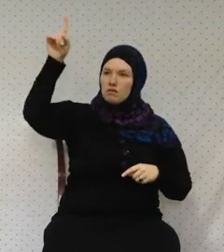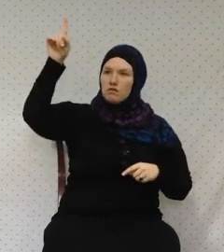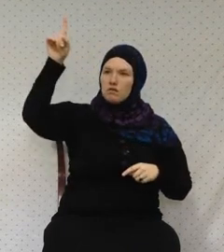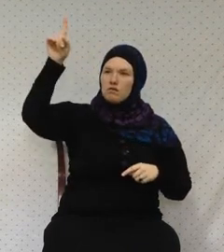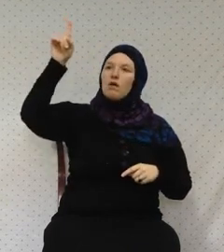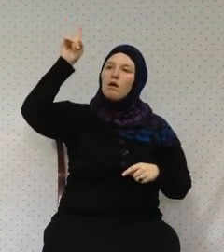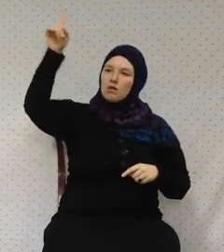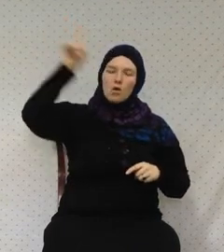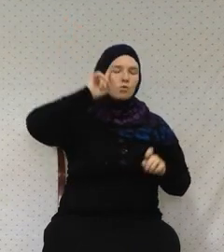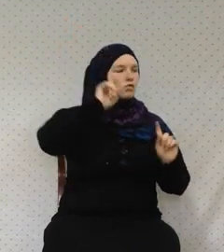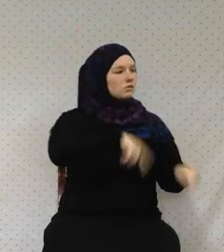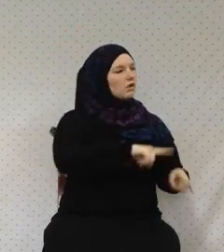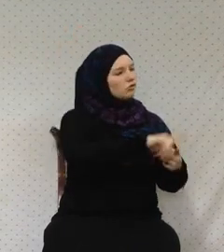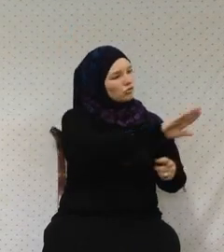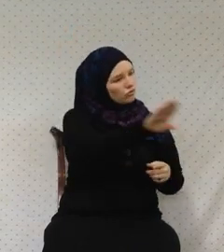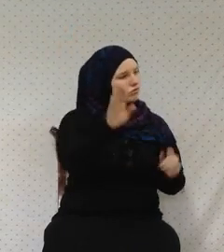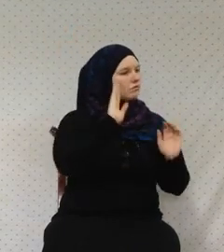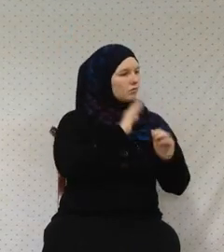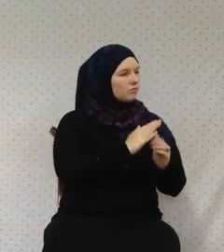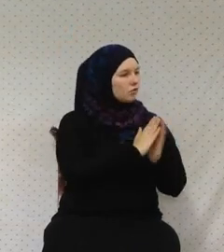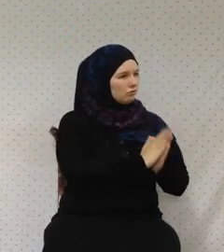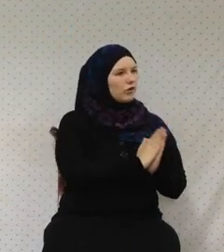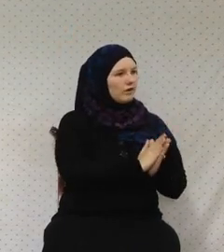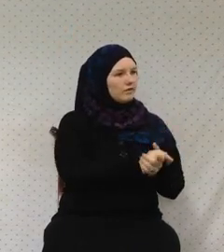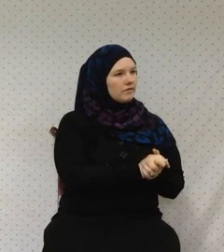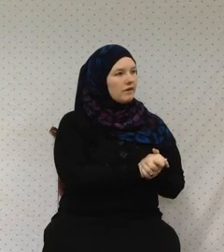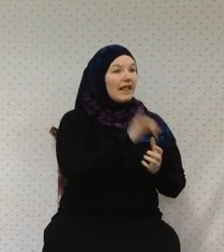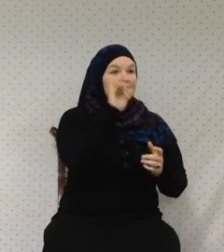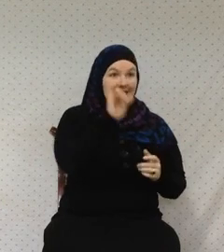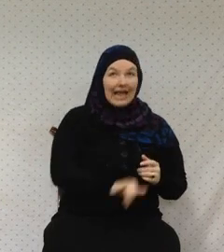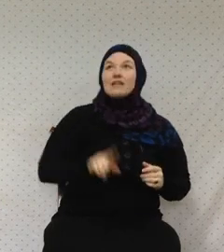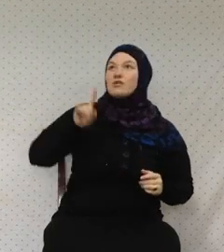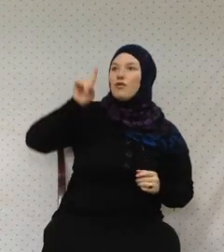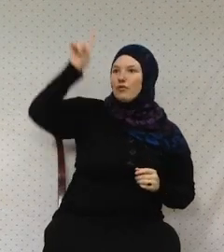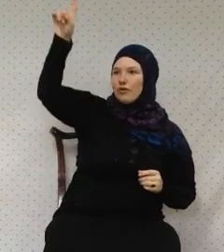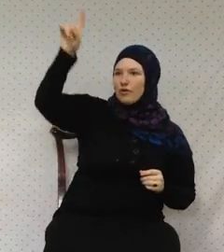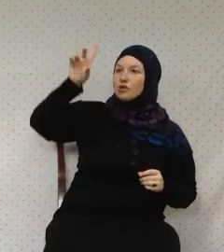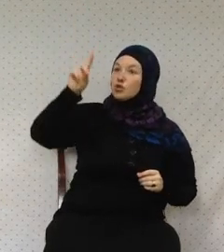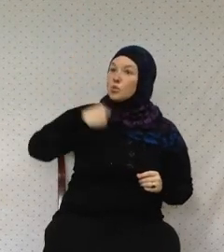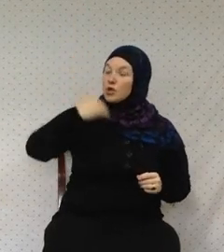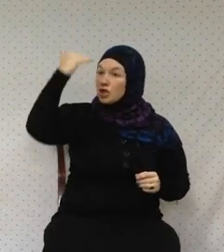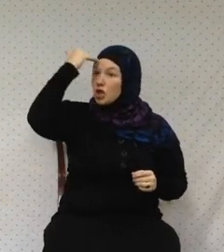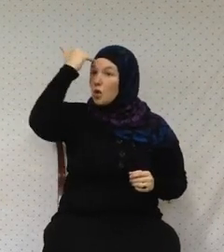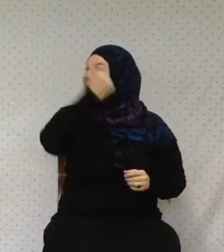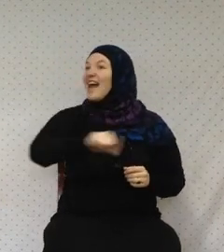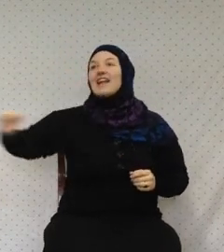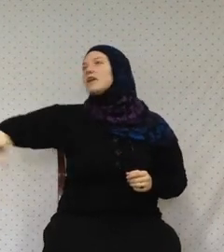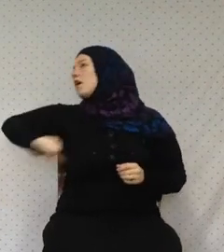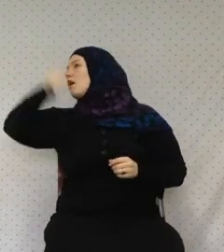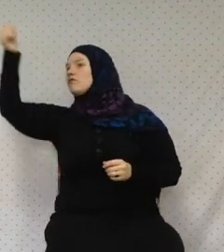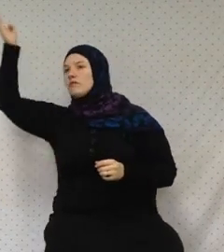I will respond to your prayer. I will answer your prayer. This is Allah. Do we know any other